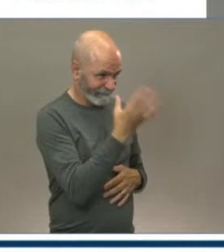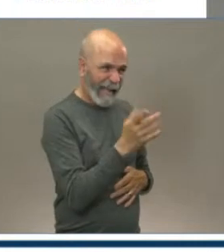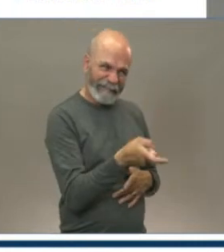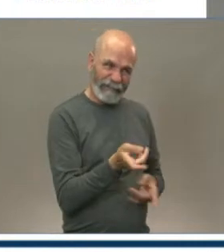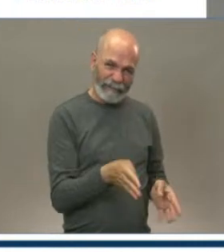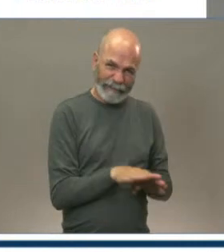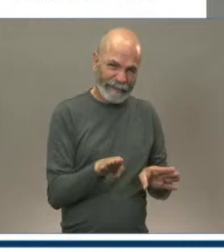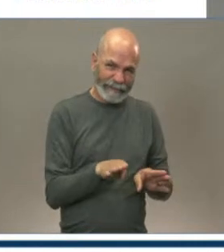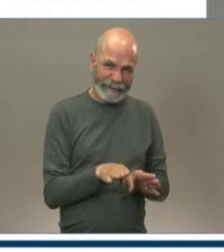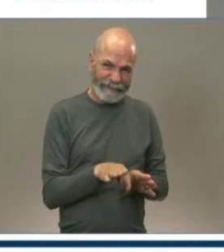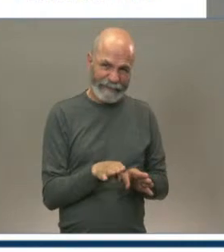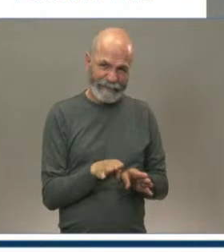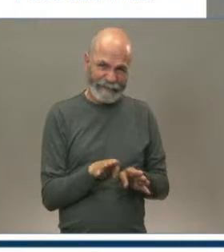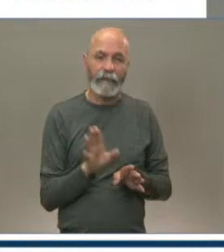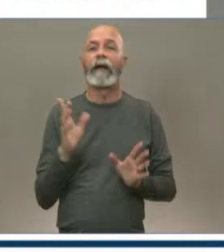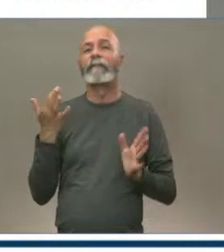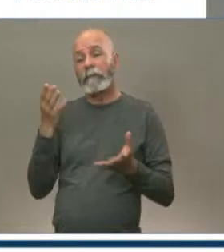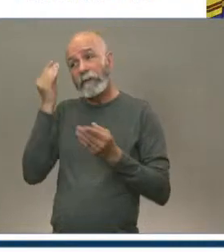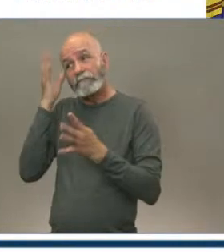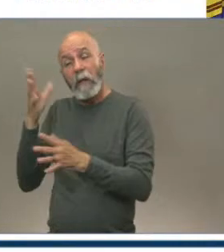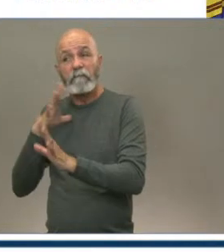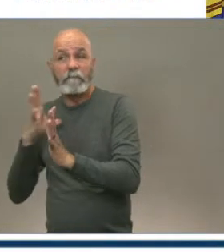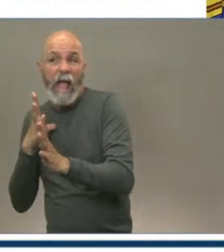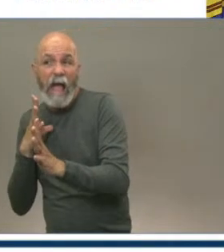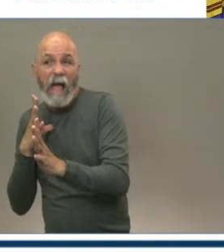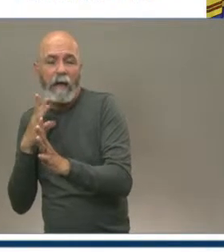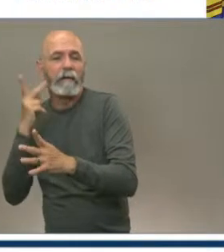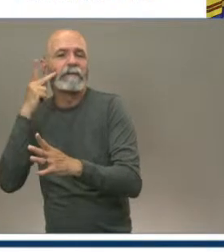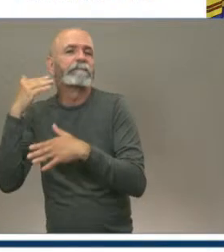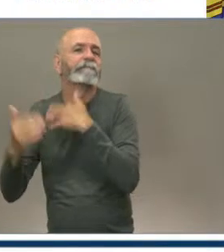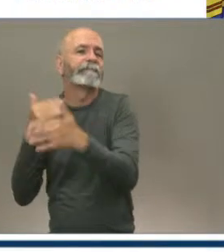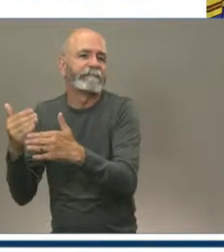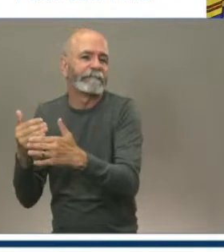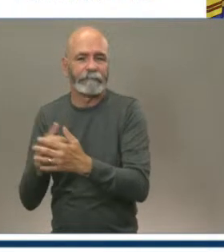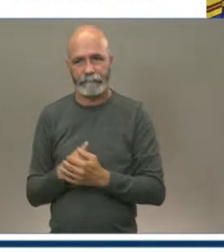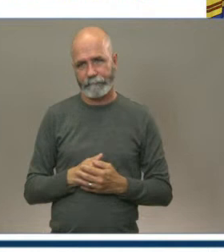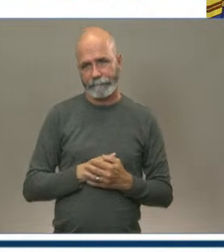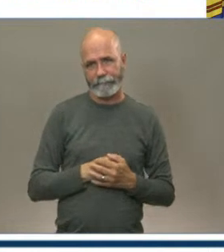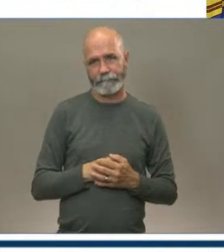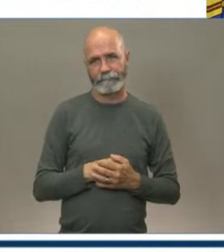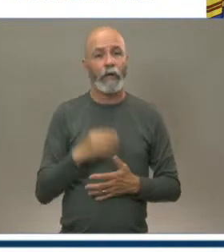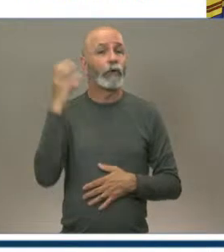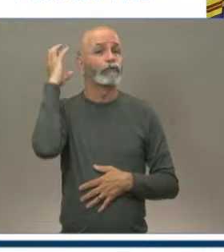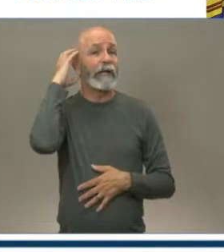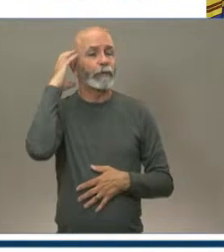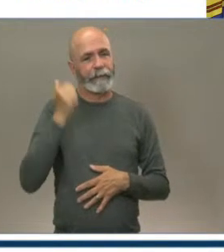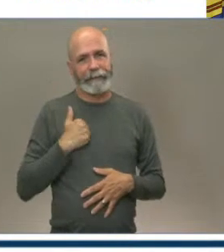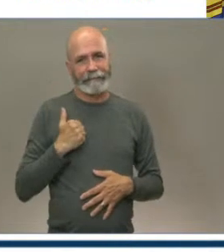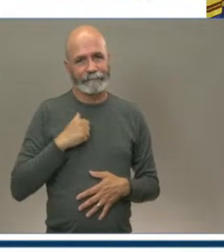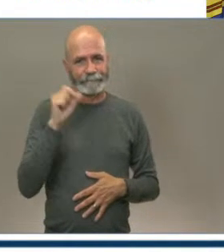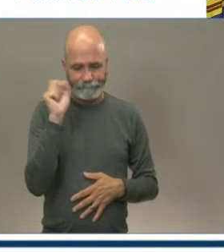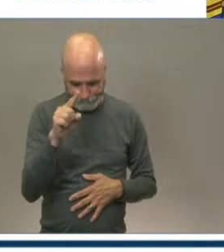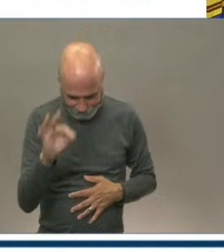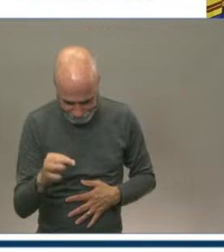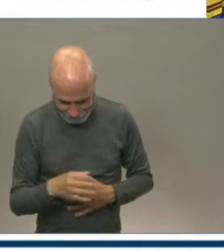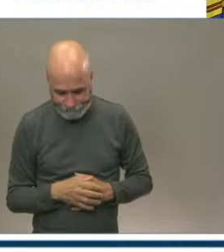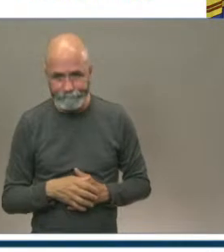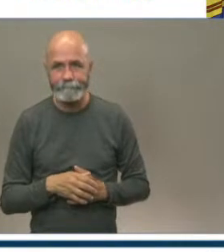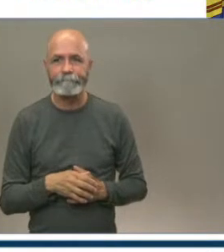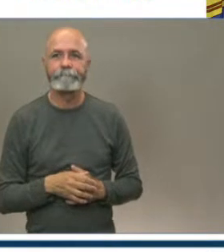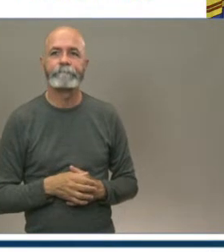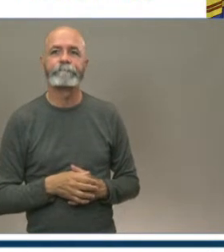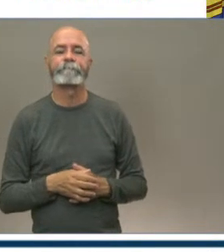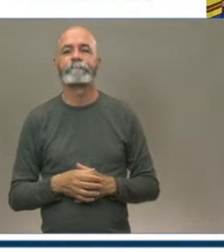about other parts of the shipyard. Next, we'll go to Radio Canada, Adrian Blanc. Adrian, go ahead. Thank